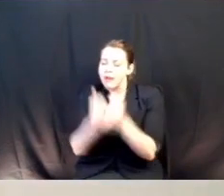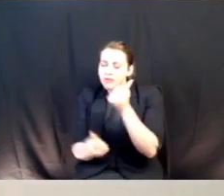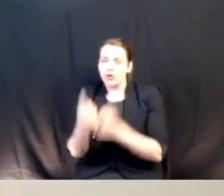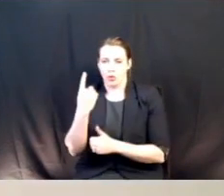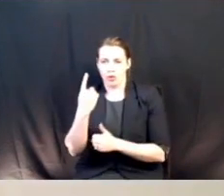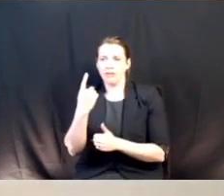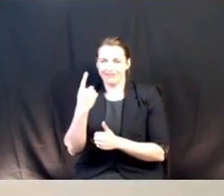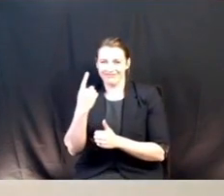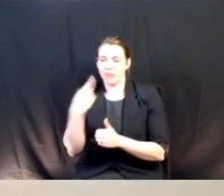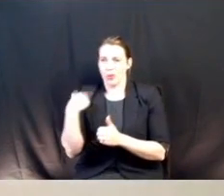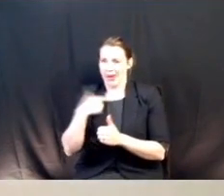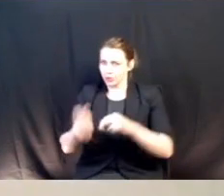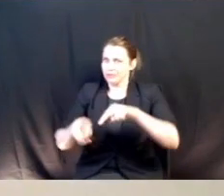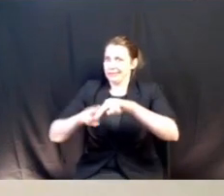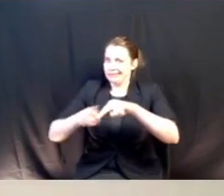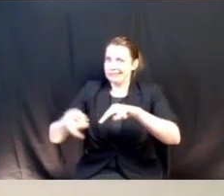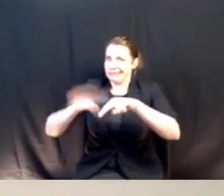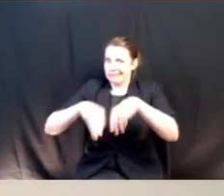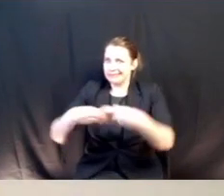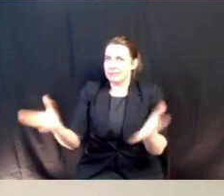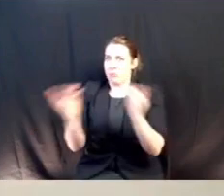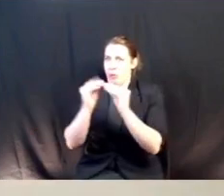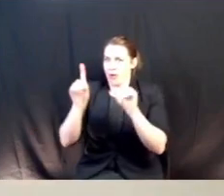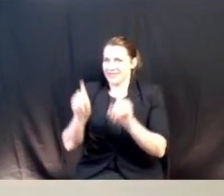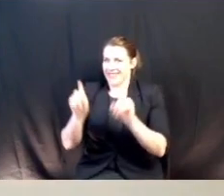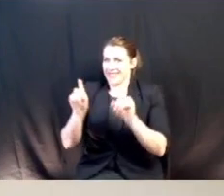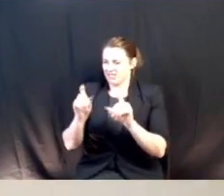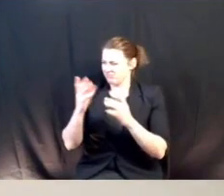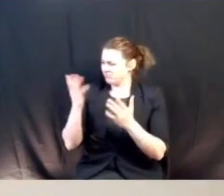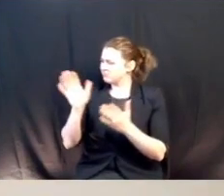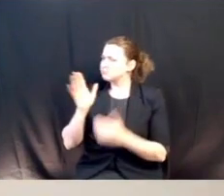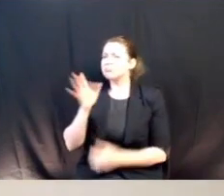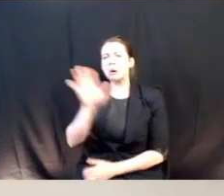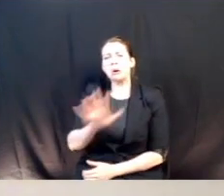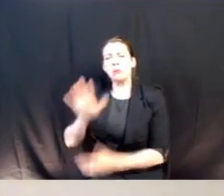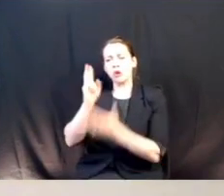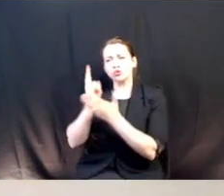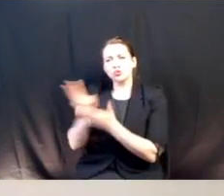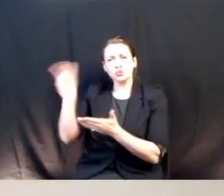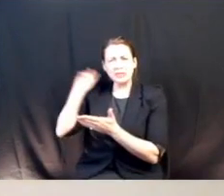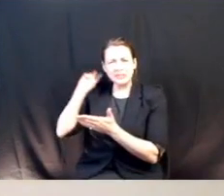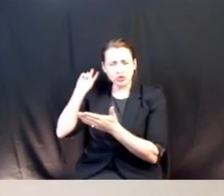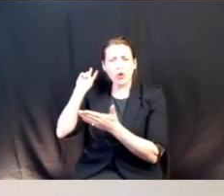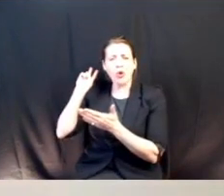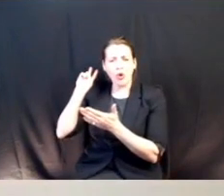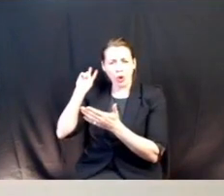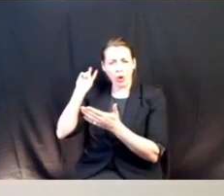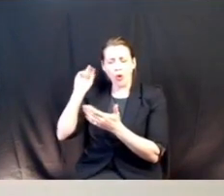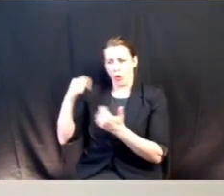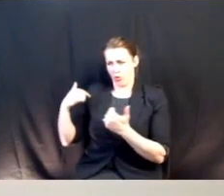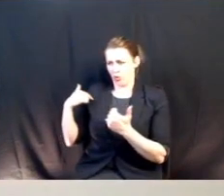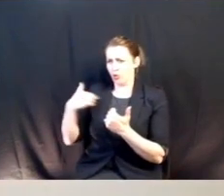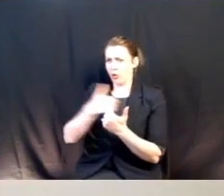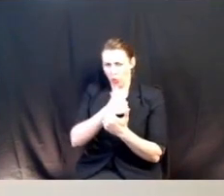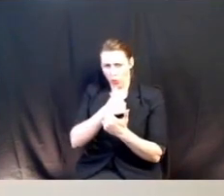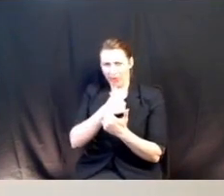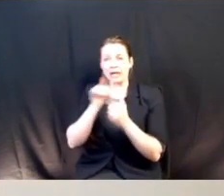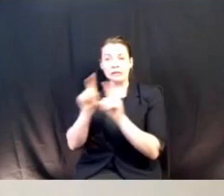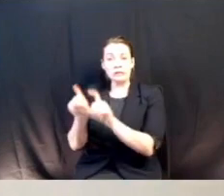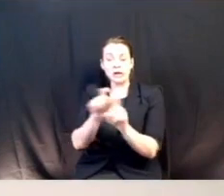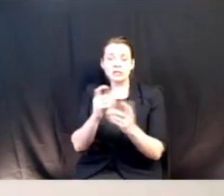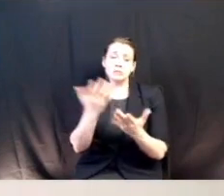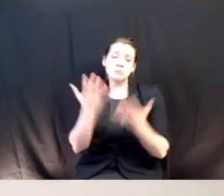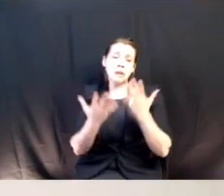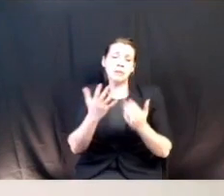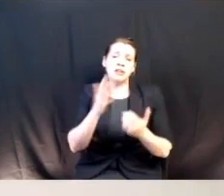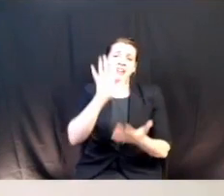than 2 weeks ago, we were testing resulting about 7,000 specimens per day.